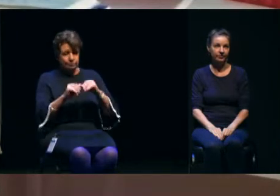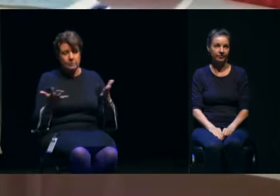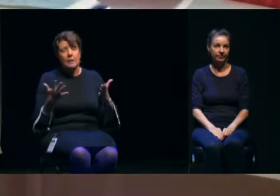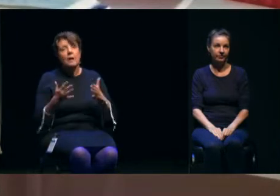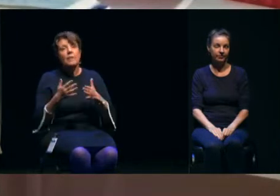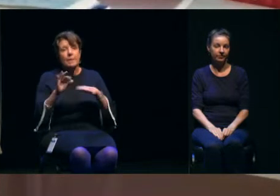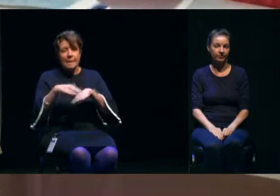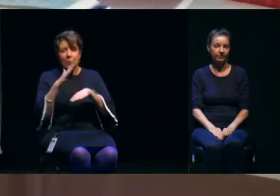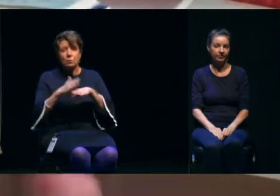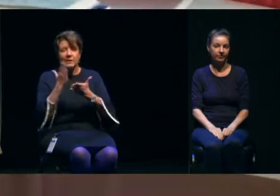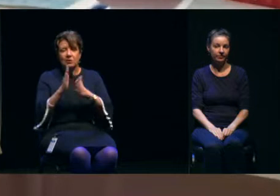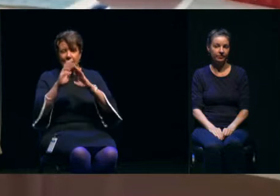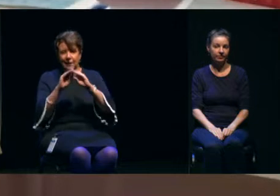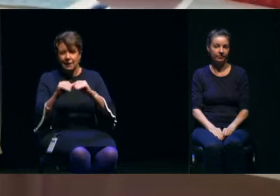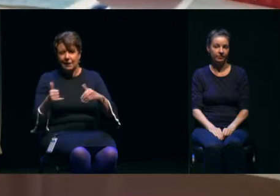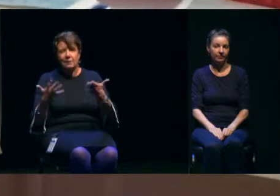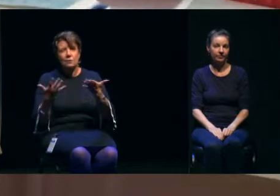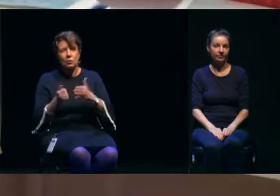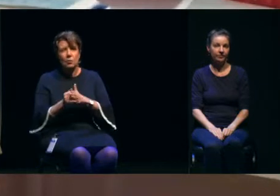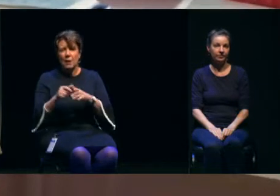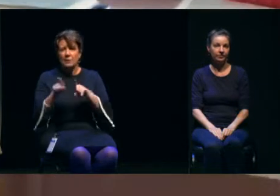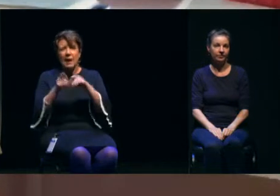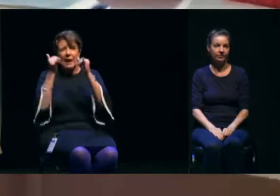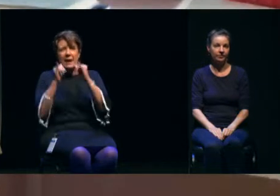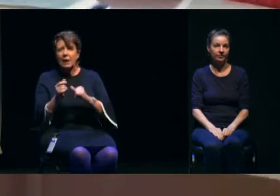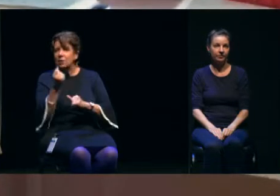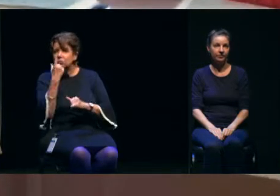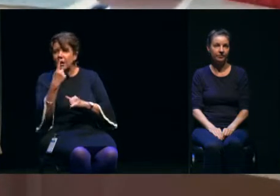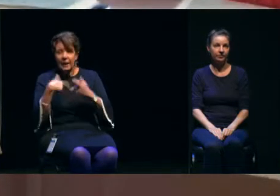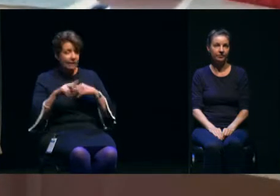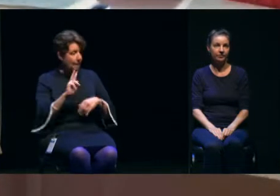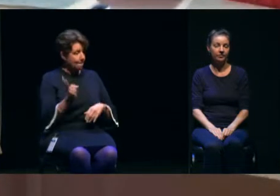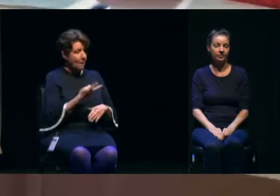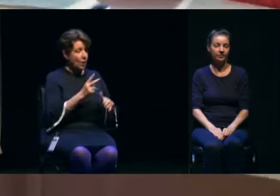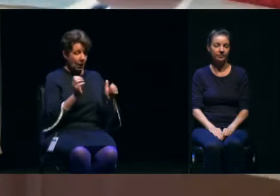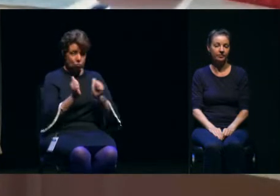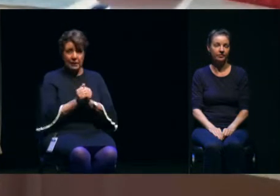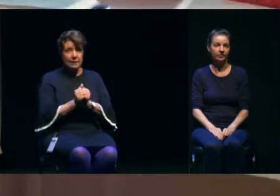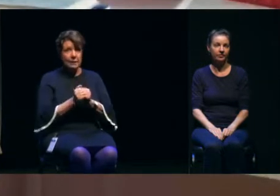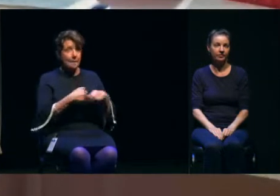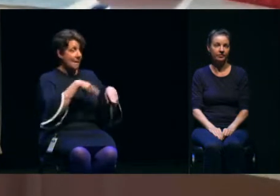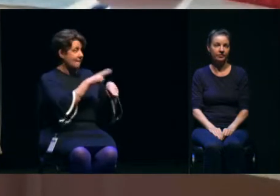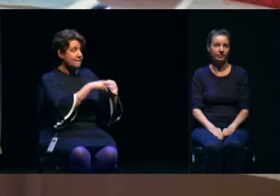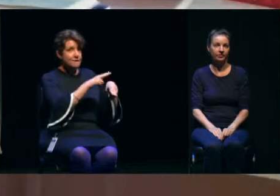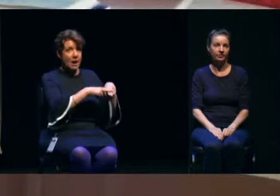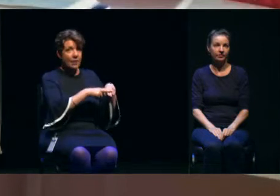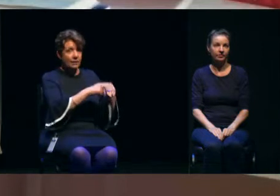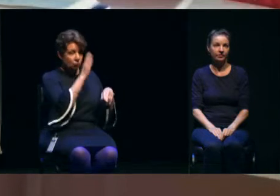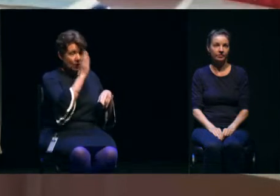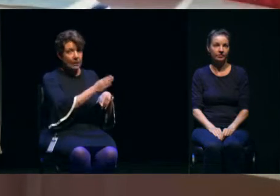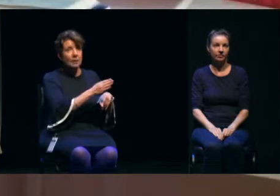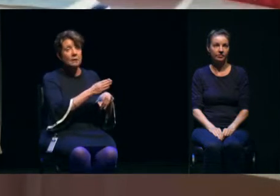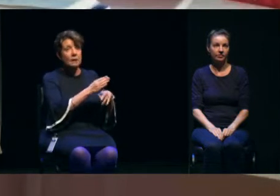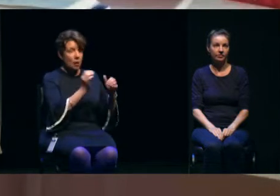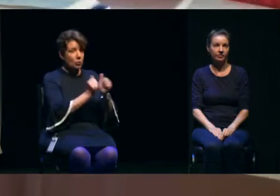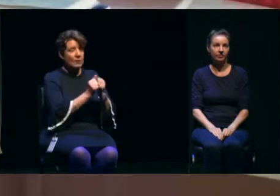annulment. And that was some legal trick that you could do if both parts agreed. My father immediately agreed to the